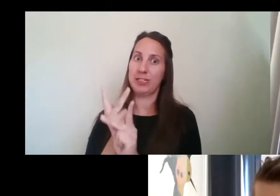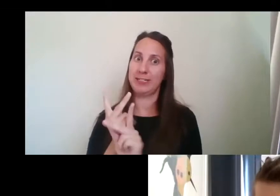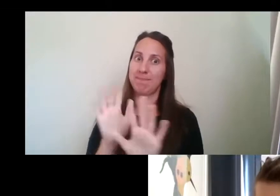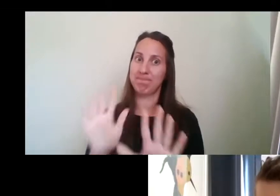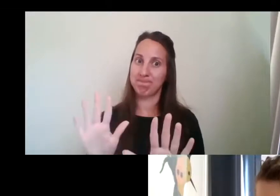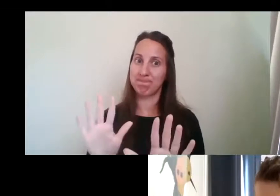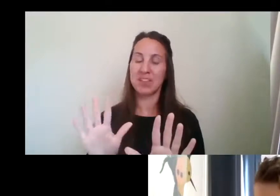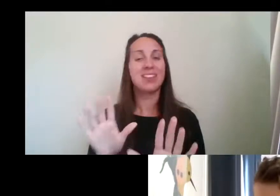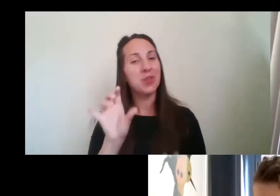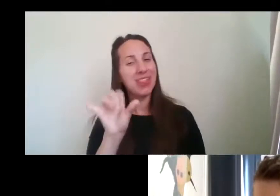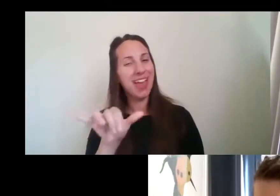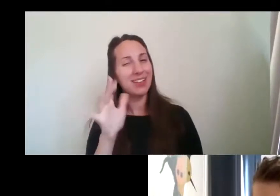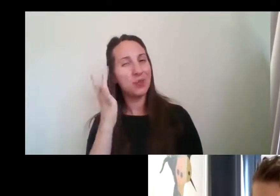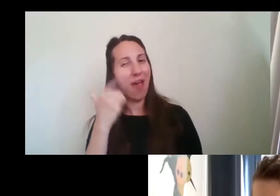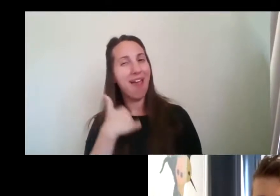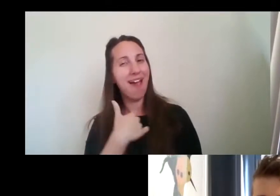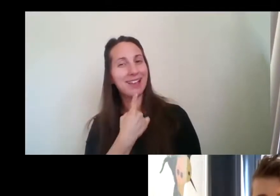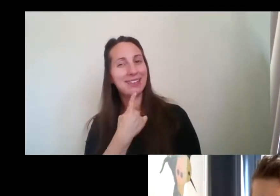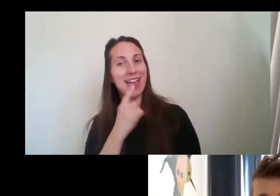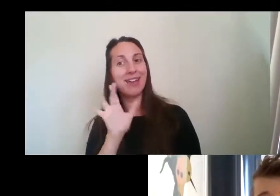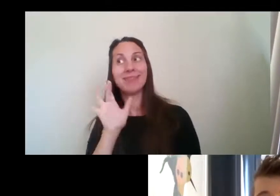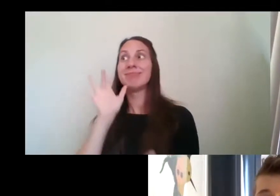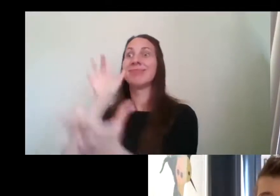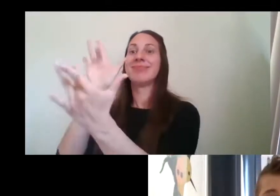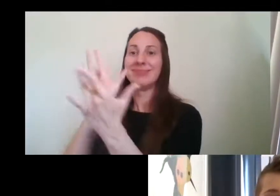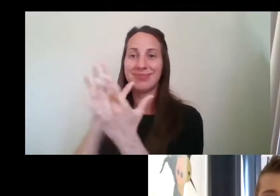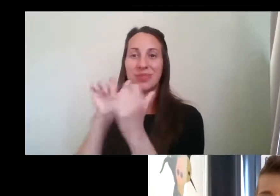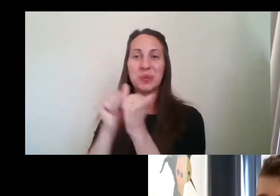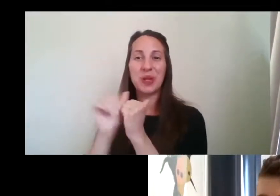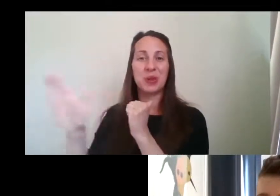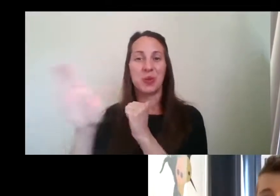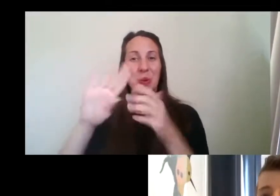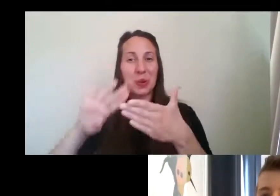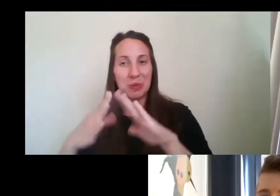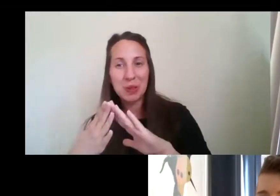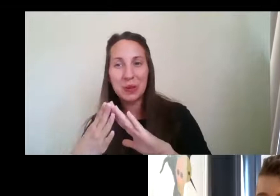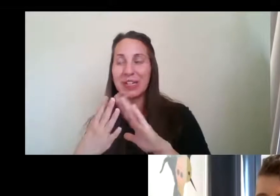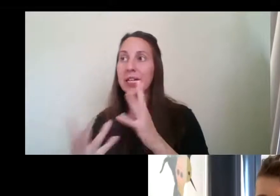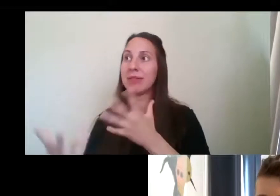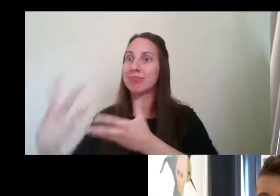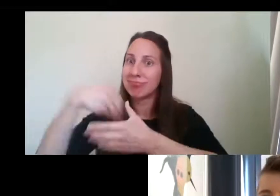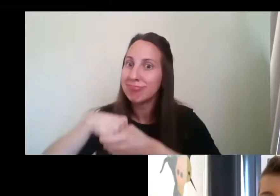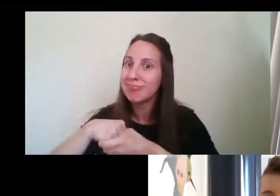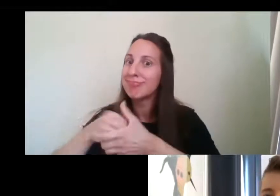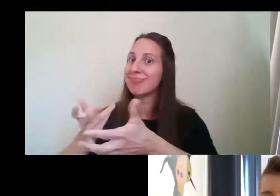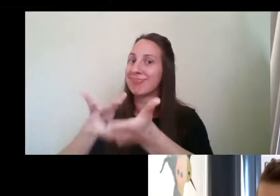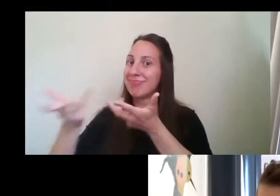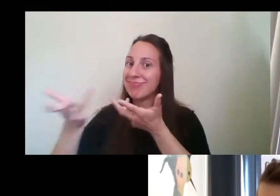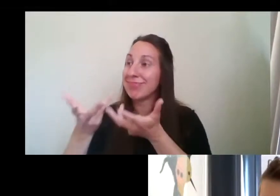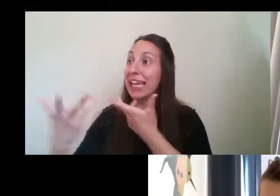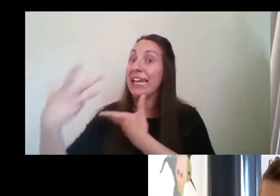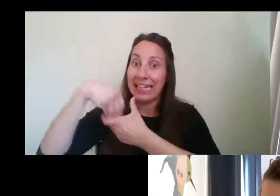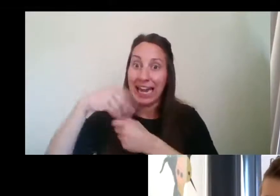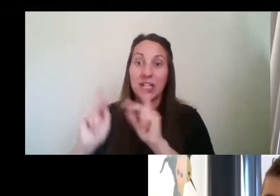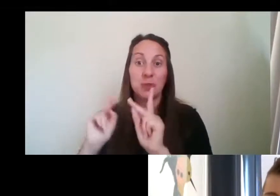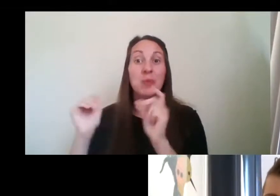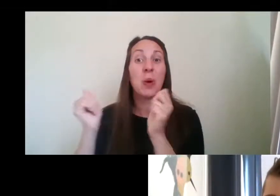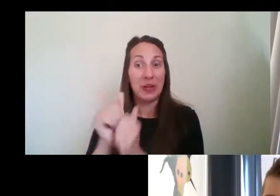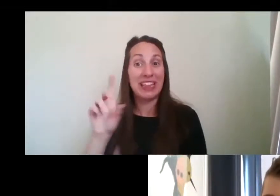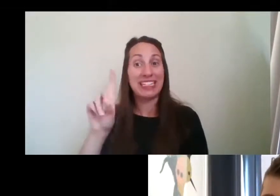to your community, engage your community to help you. And again, engage people with disabilities in your